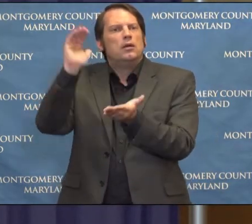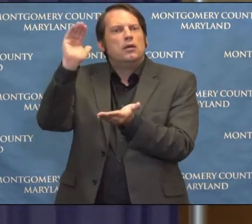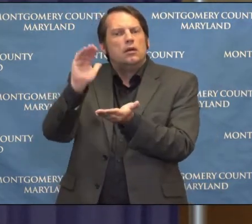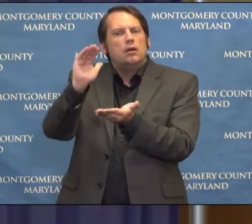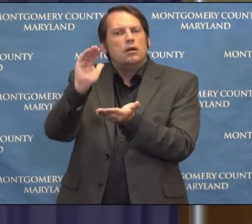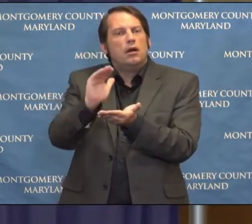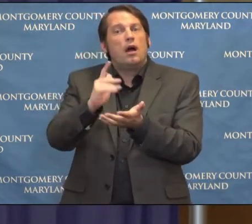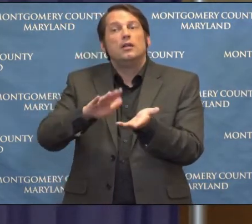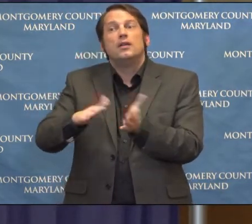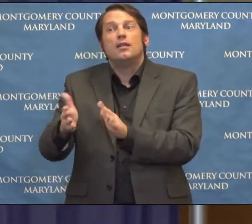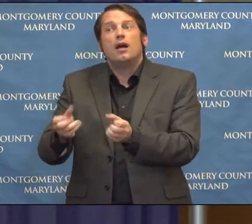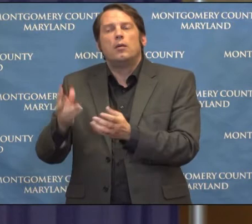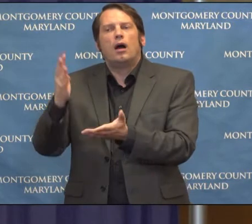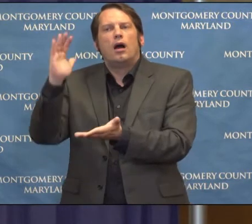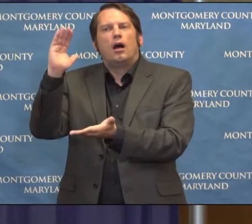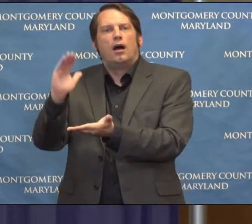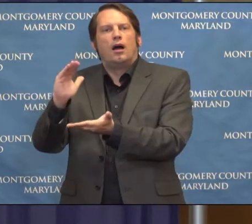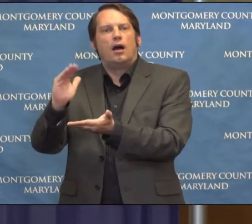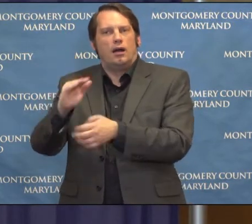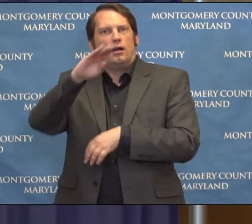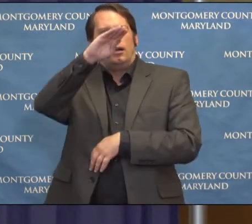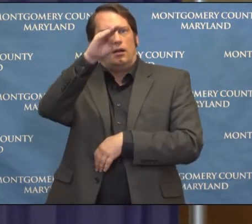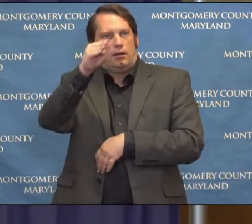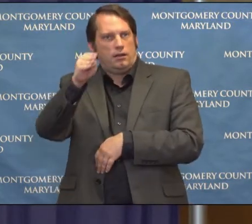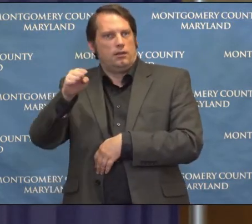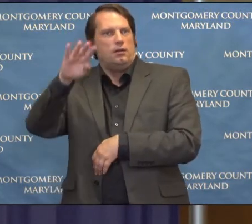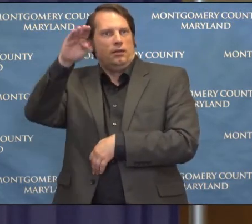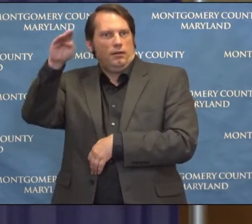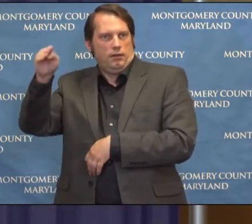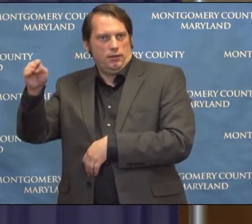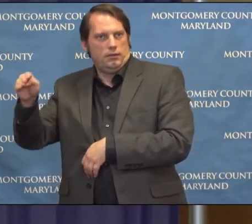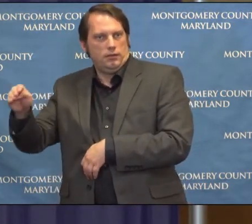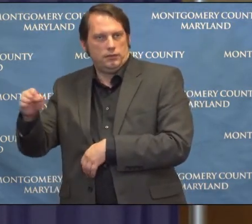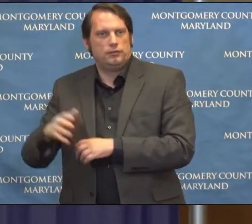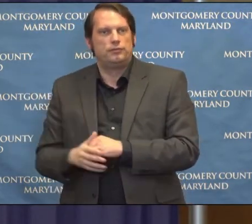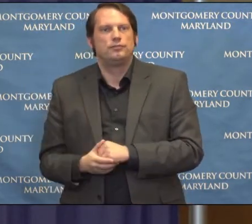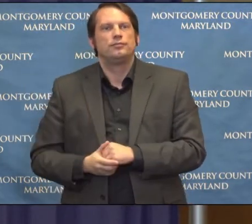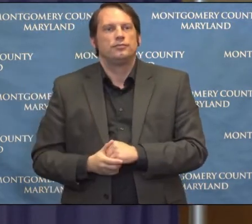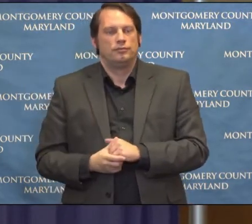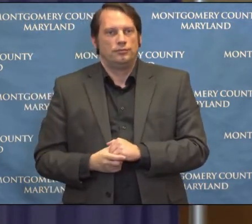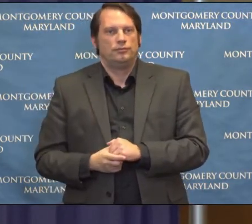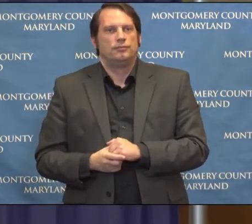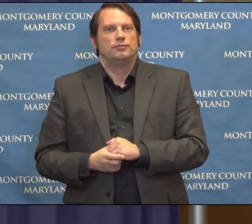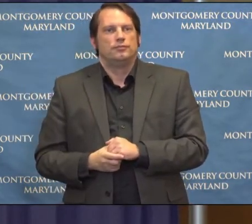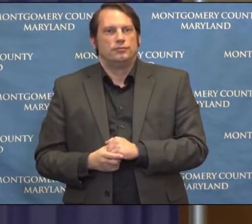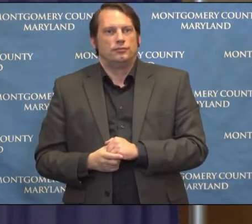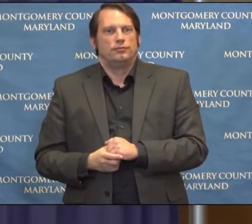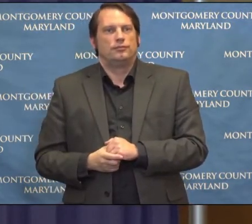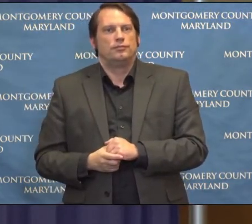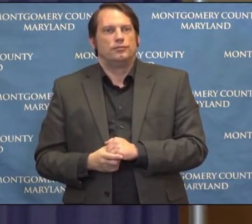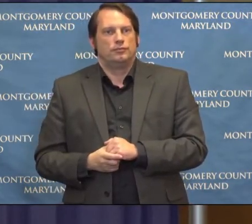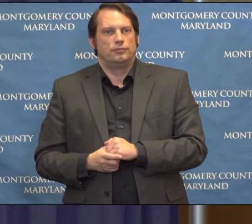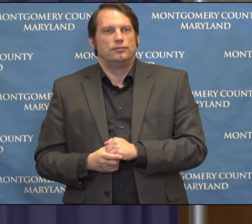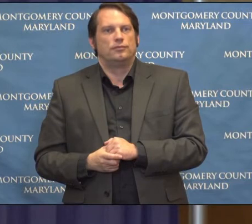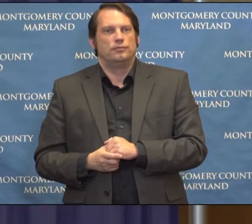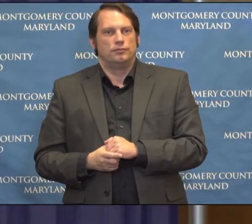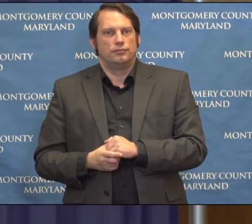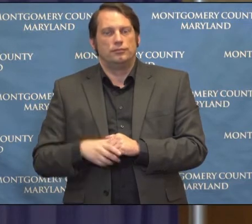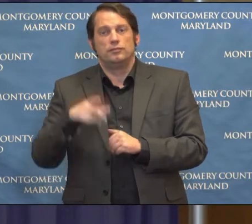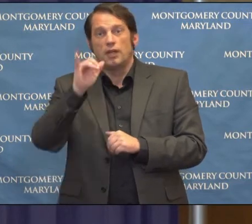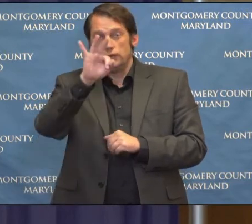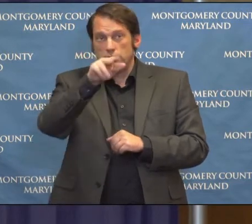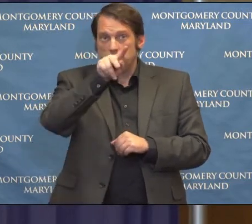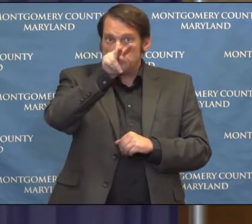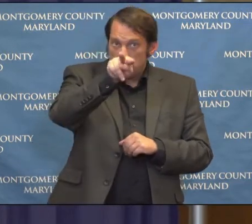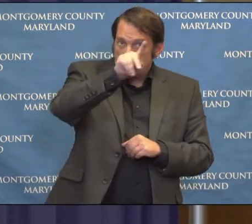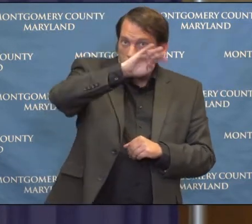So all of the things that have been put into place have been put into place because they are proven evidence-based techniques that can decrease the number